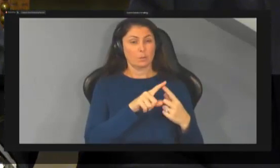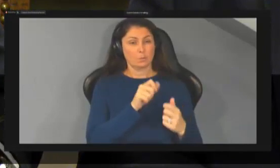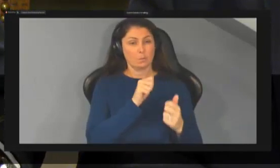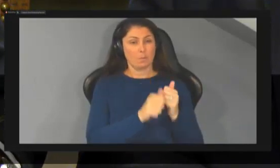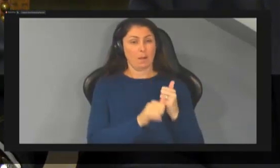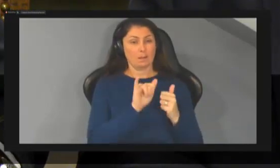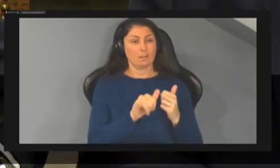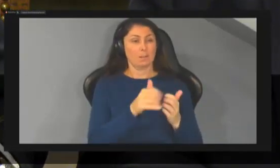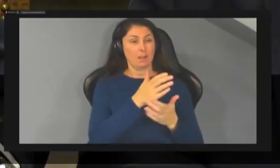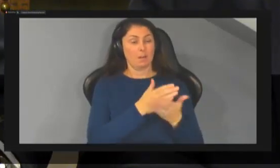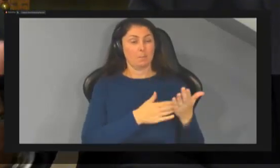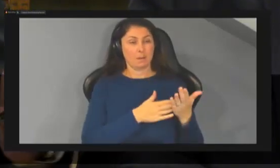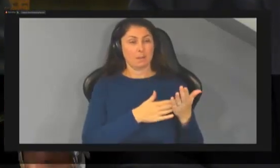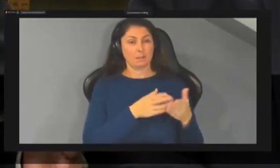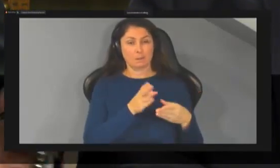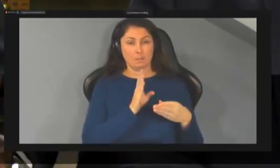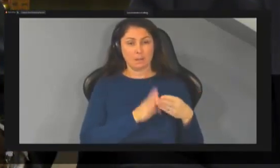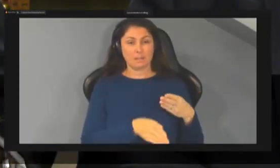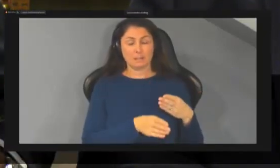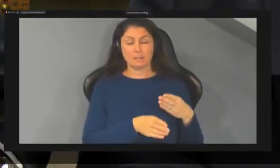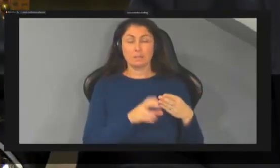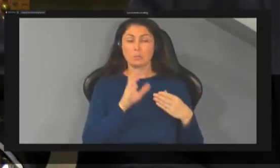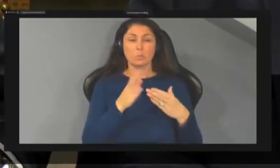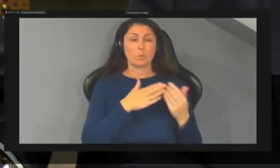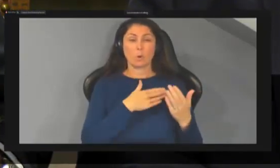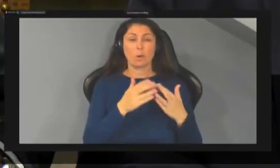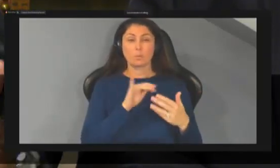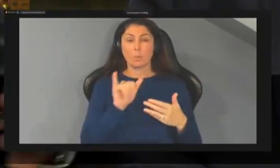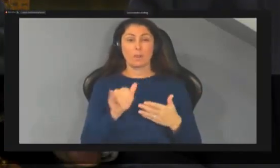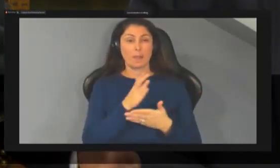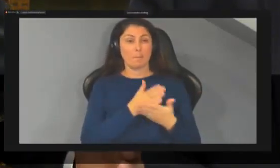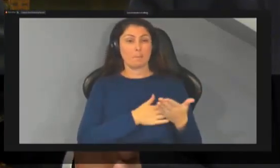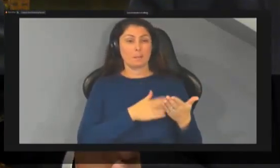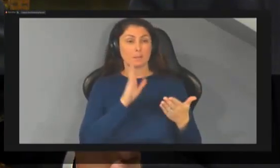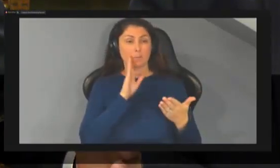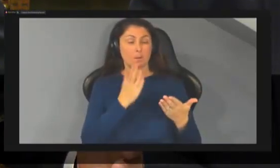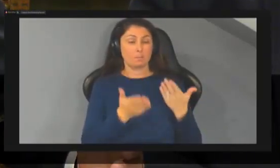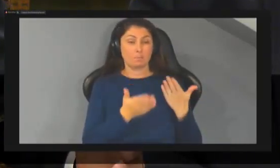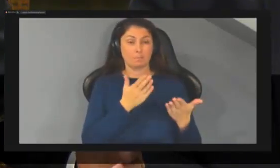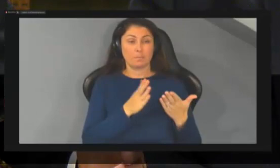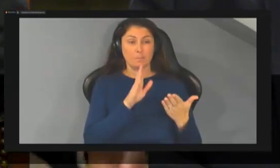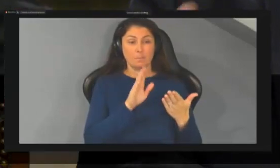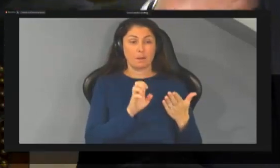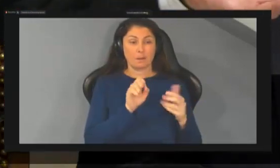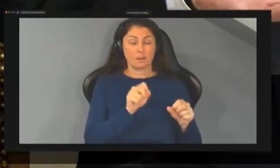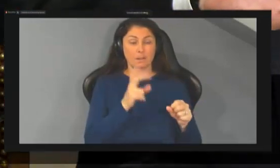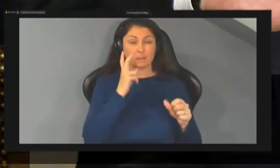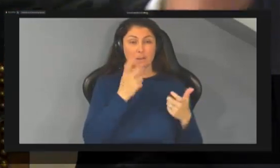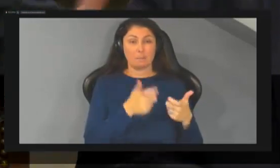and meet completion, regardless of what that piece may be. Some may be conceived bigger.